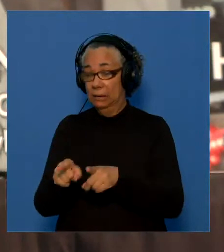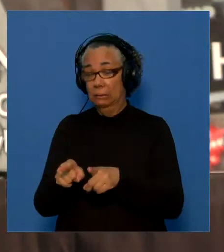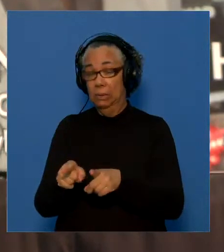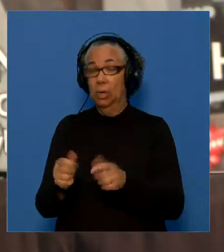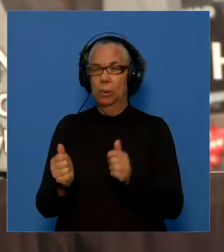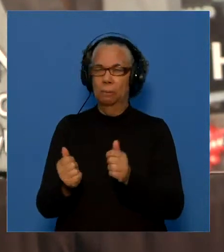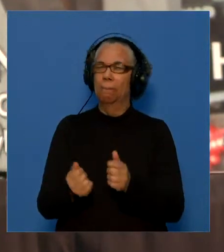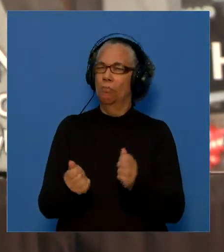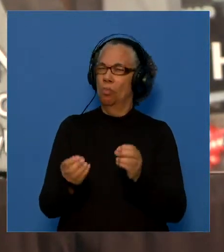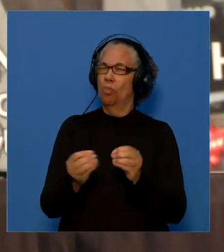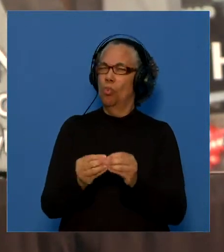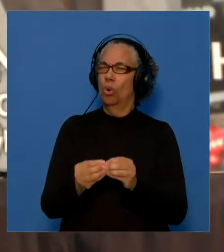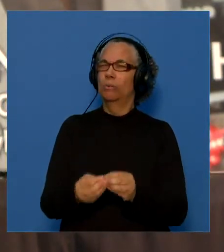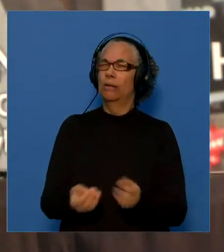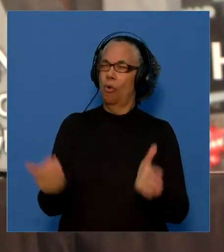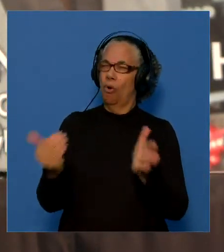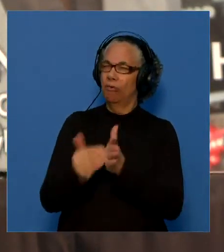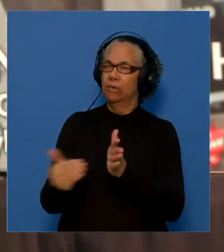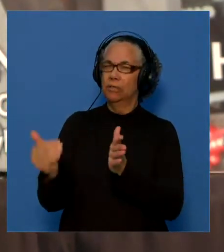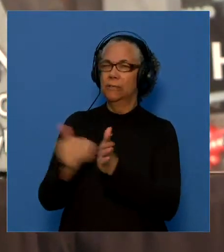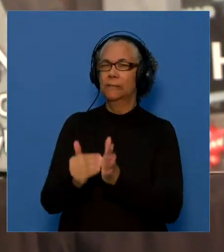more frequency.